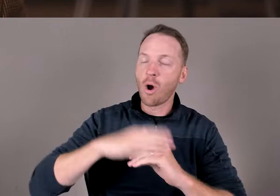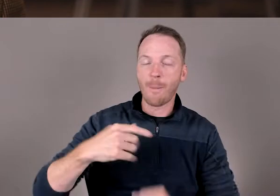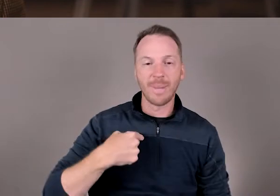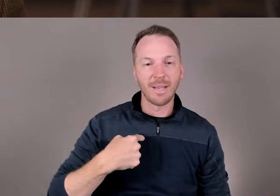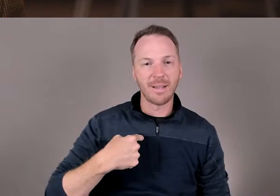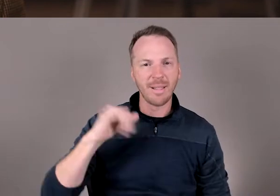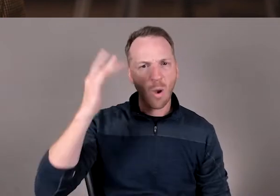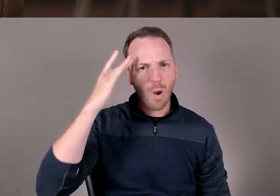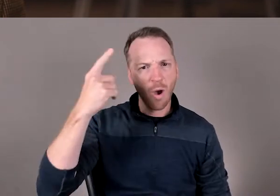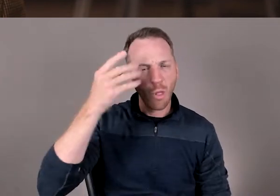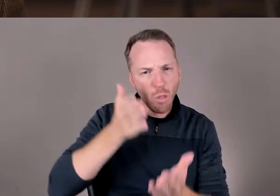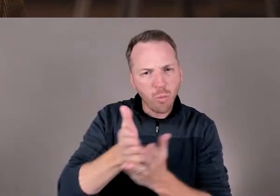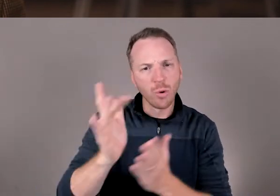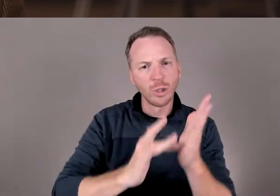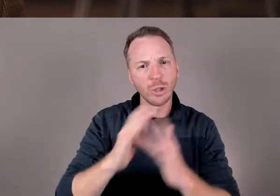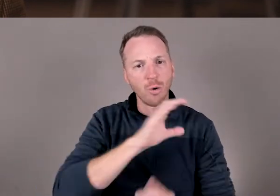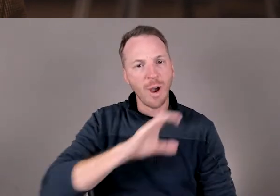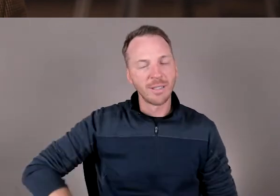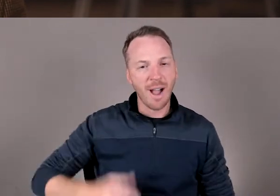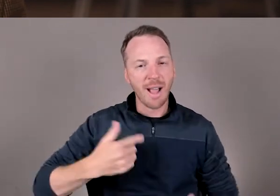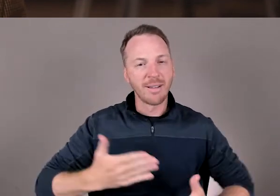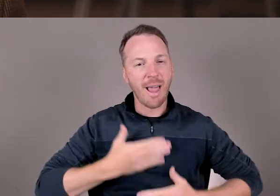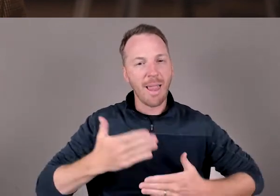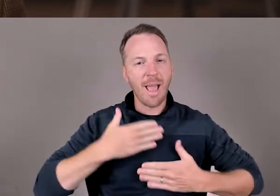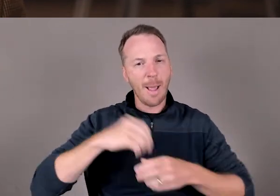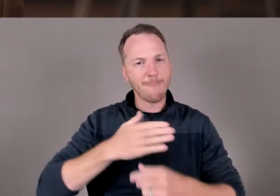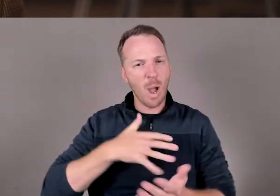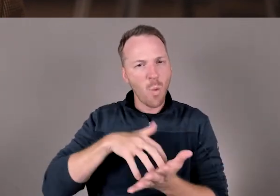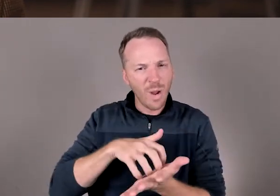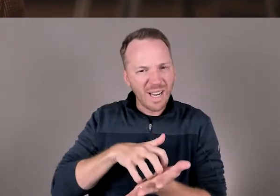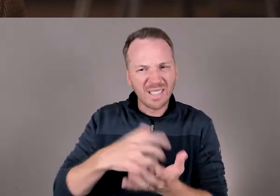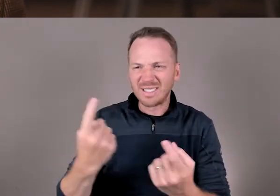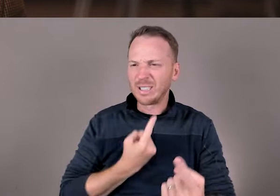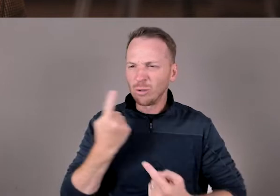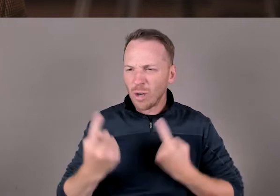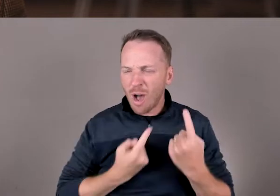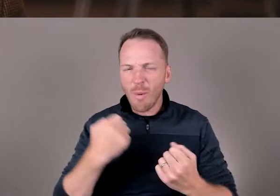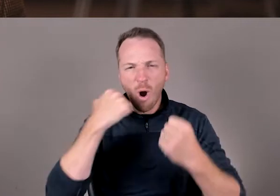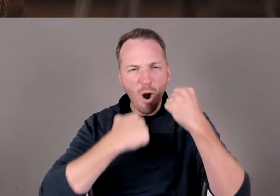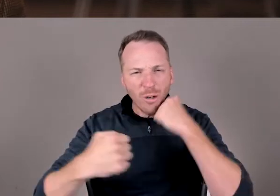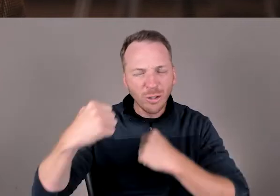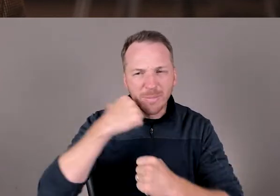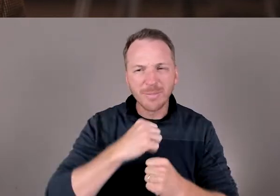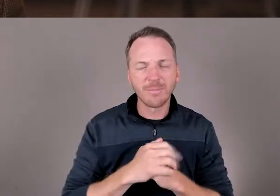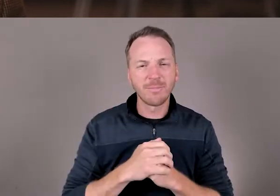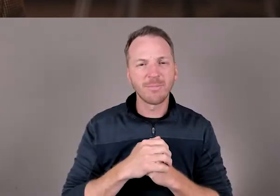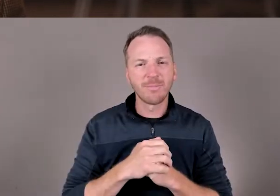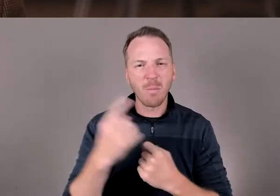why, for Christ's sake, I delight in weaknesses, in insults, in hardships,